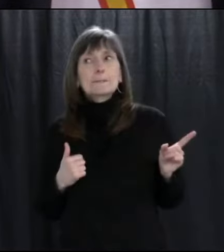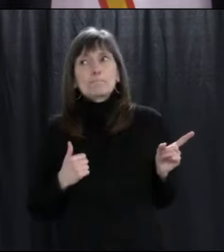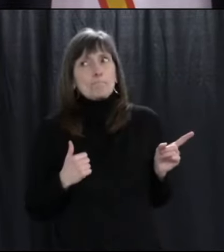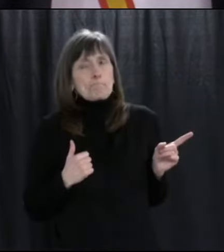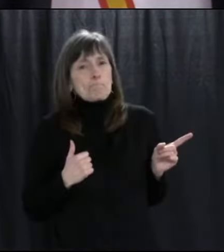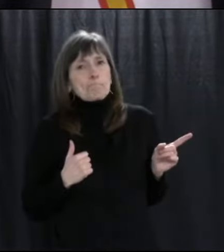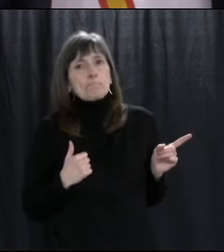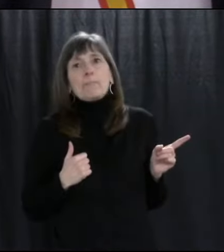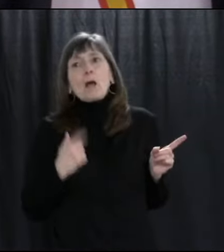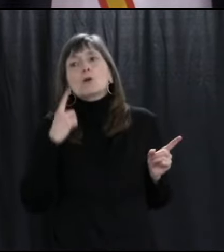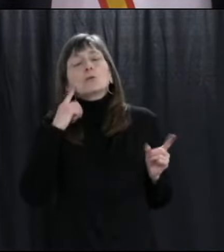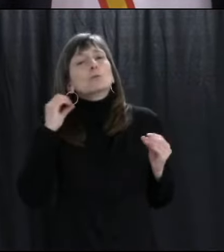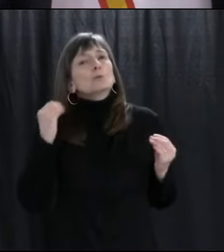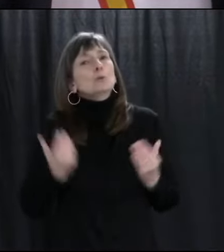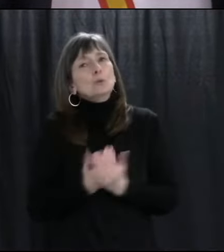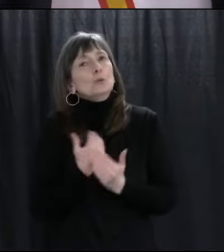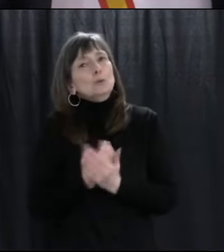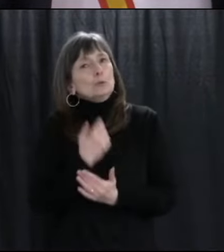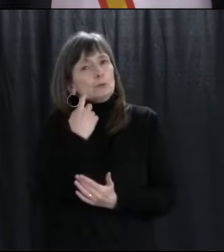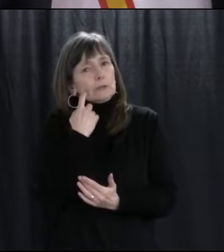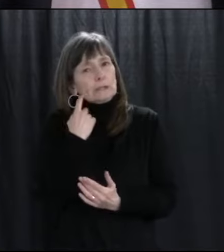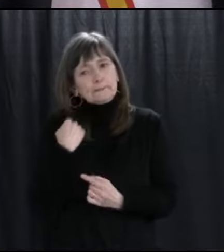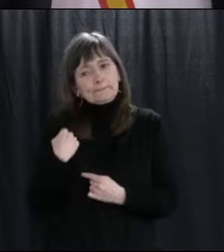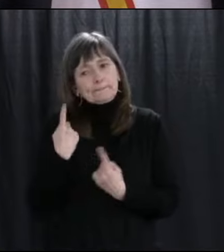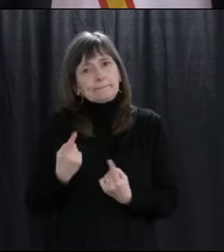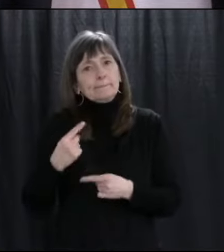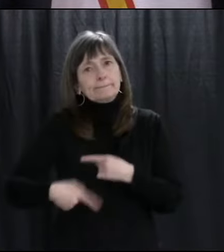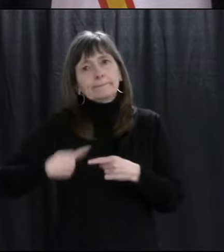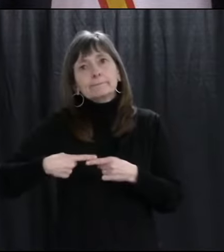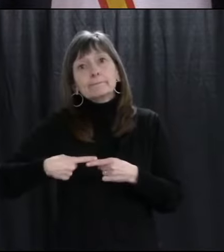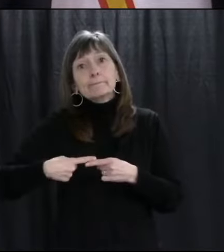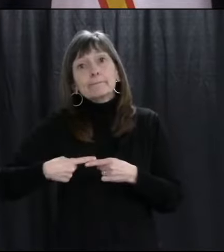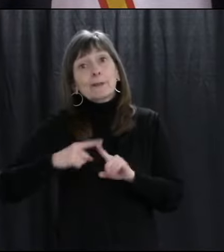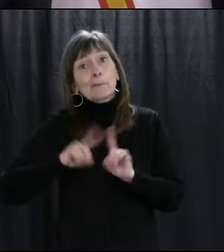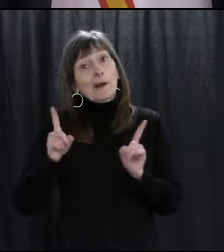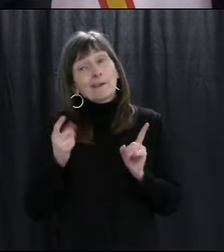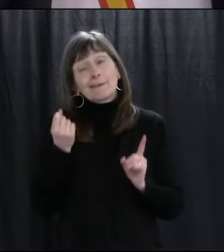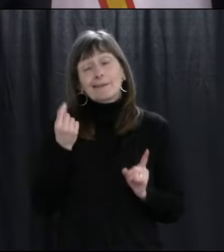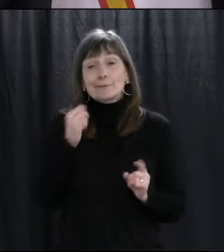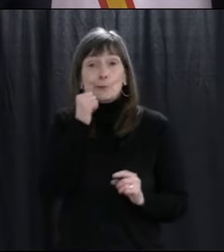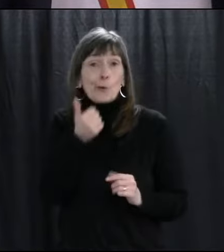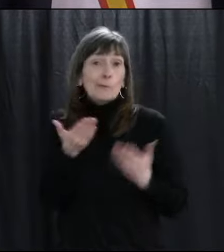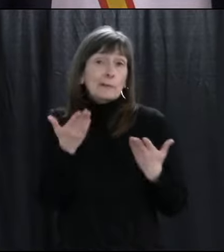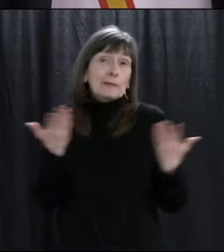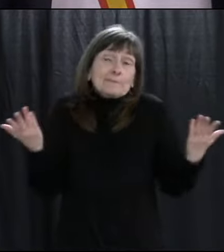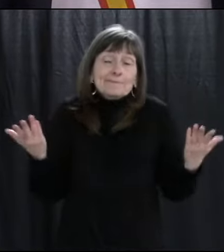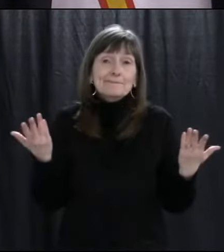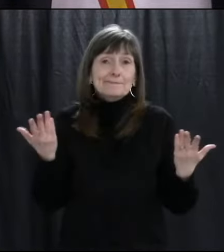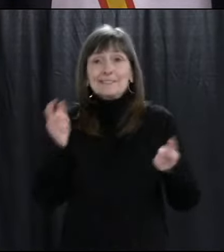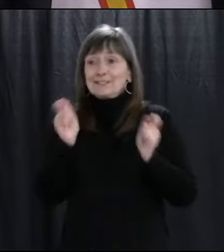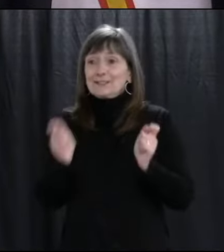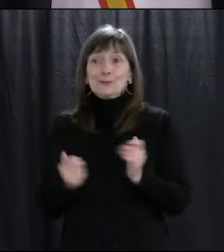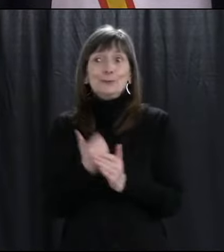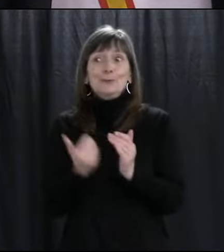is changing very rapidly, so we may have more information tomorrow. You never know.